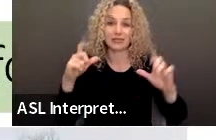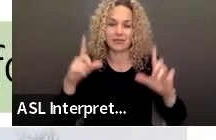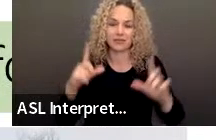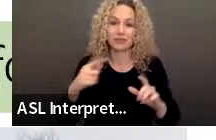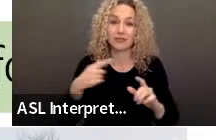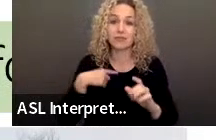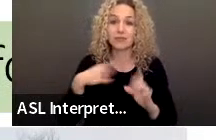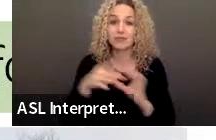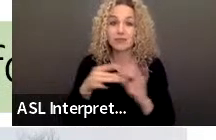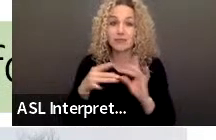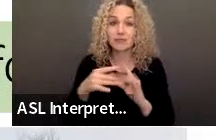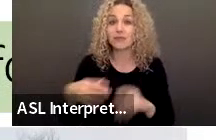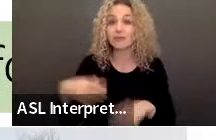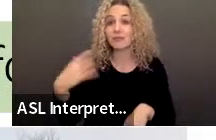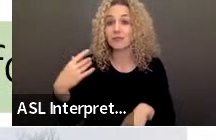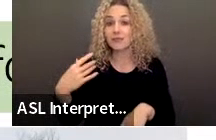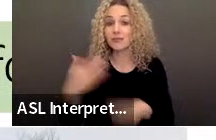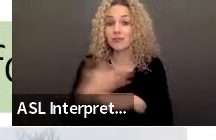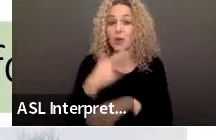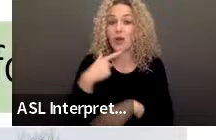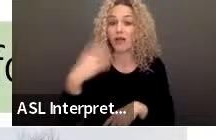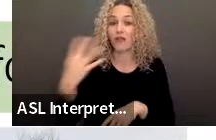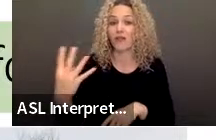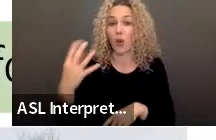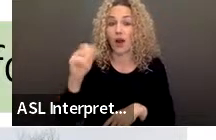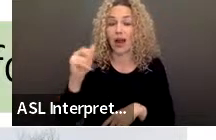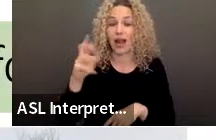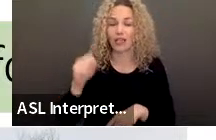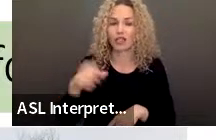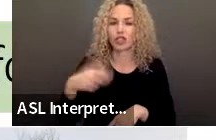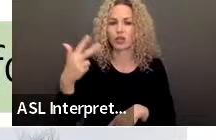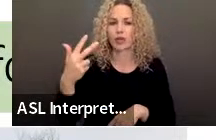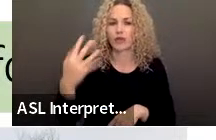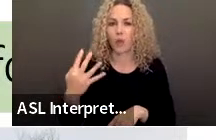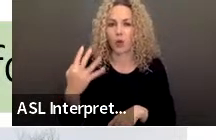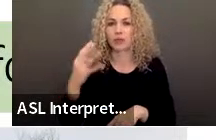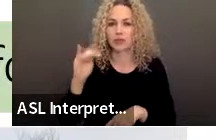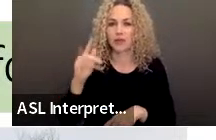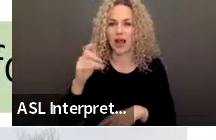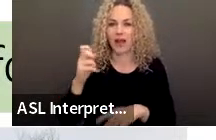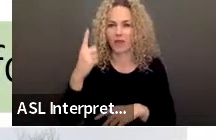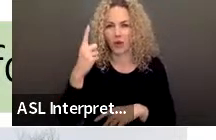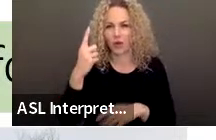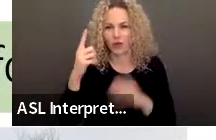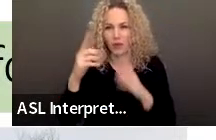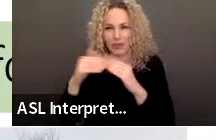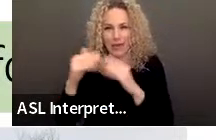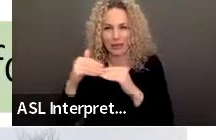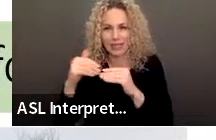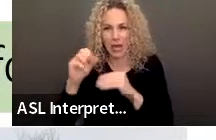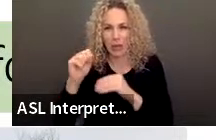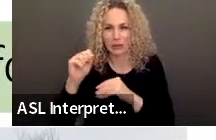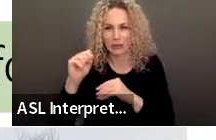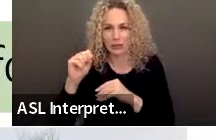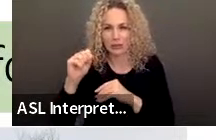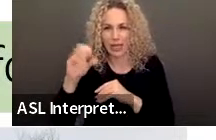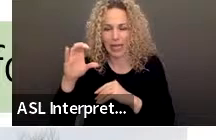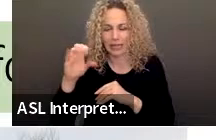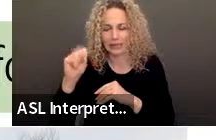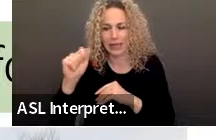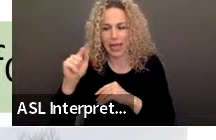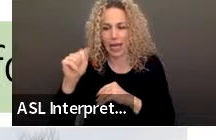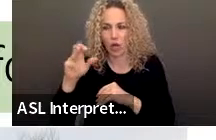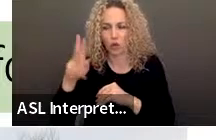As I mentioned, we're on 4 acres. We are about 3/4 of a mile from downtown Santa Cruz. So that qualifies us as an